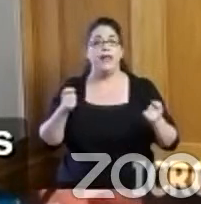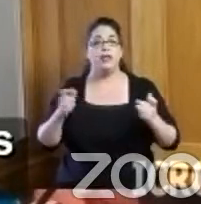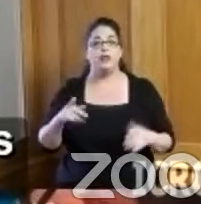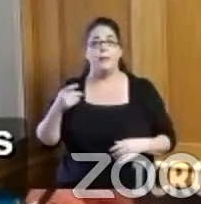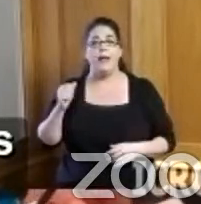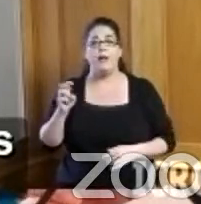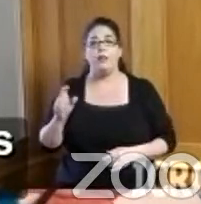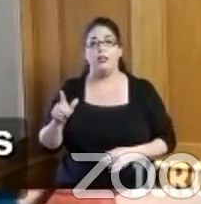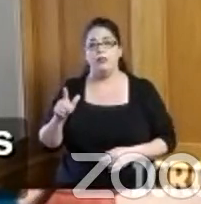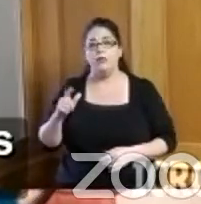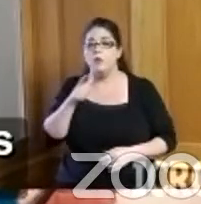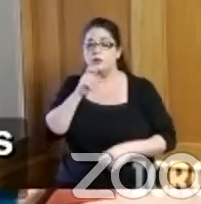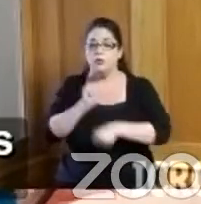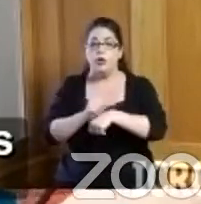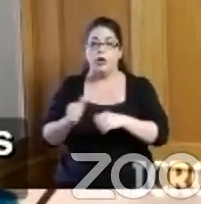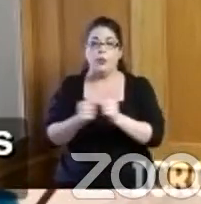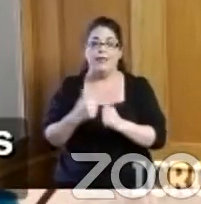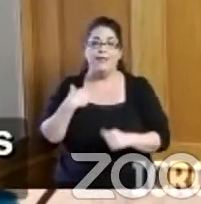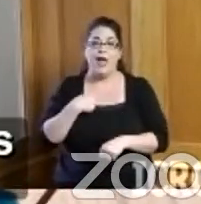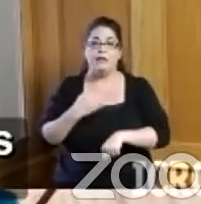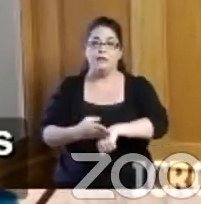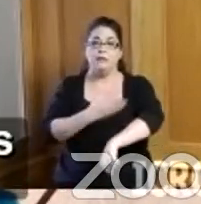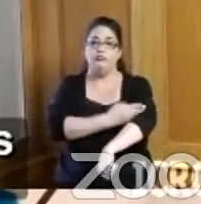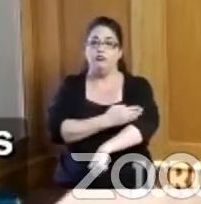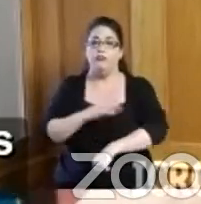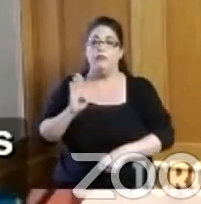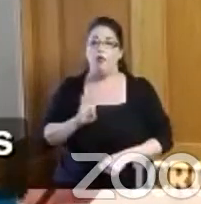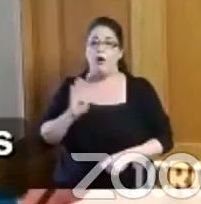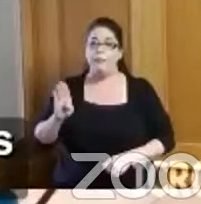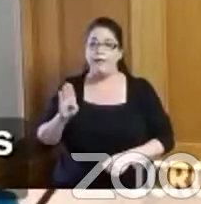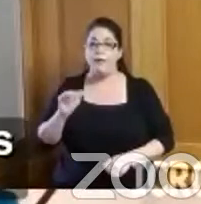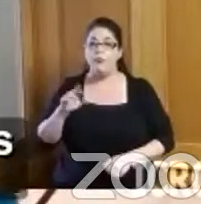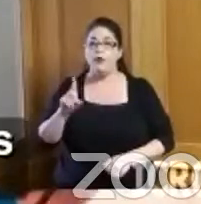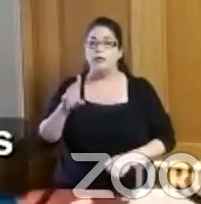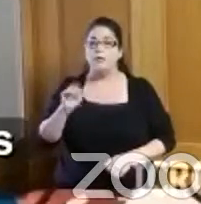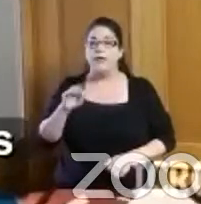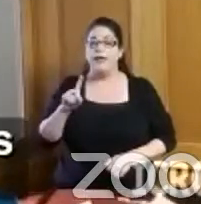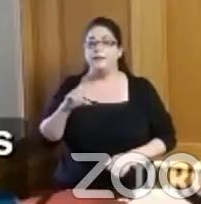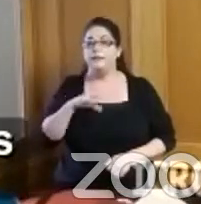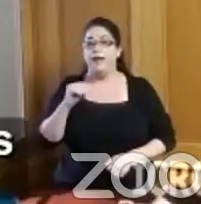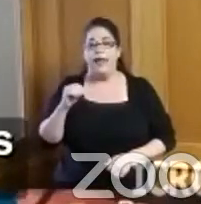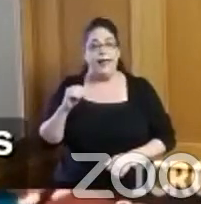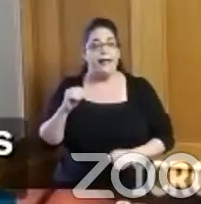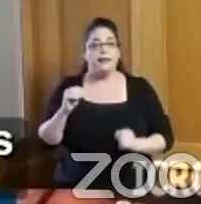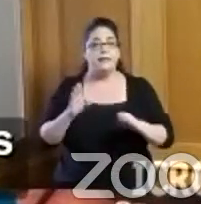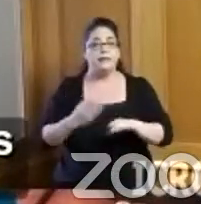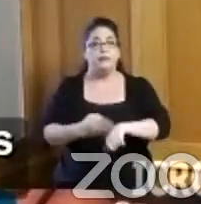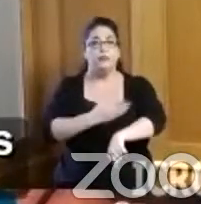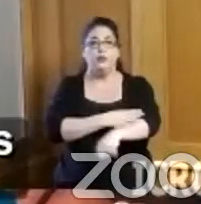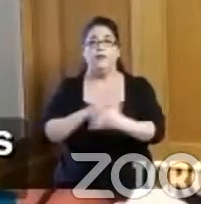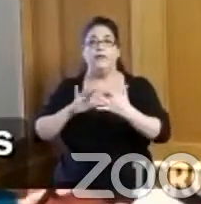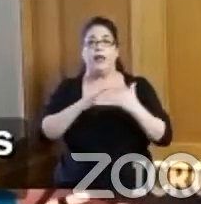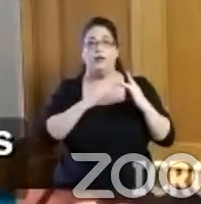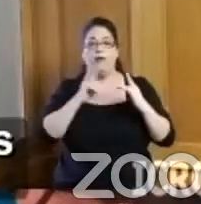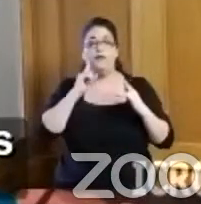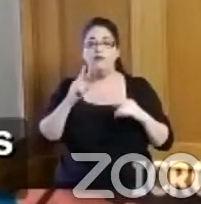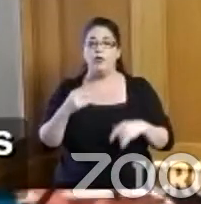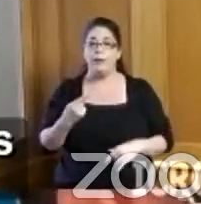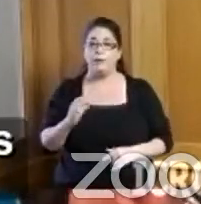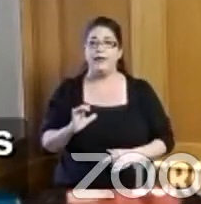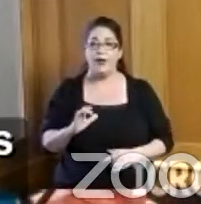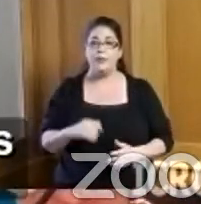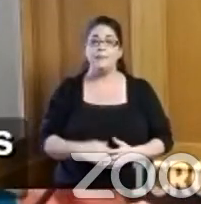also been working with us on Wi-Fi and broadband. So I'm excited to see us be able to expand that throughout Hamilton